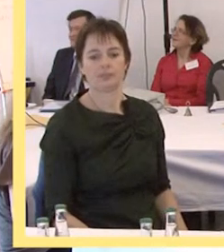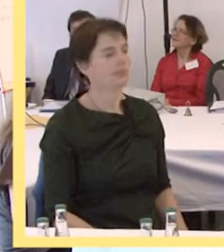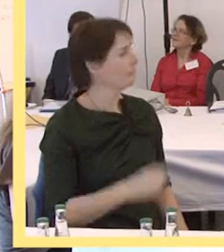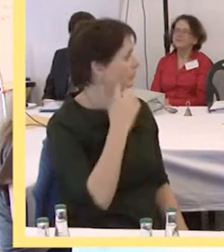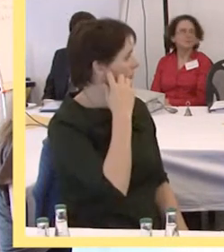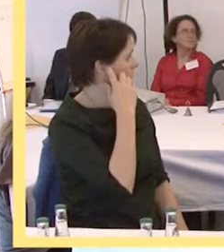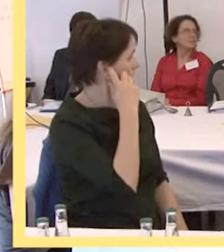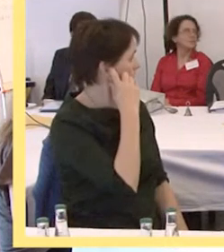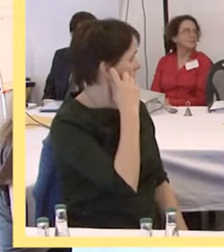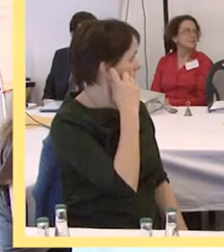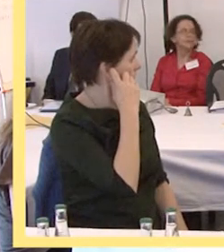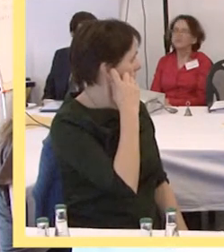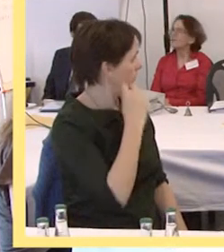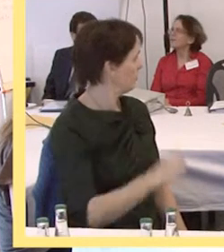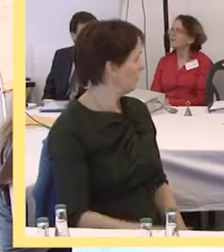Sorry? Since you finished,